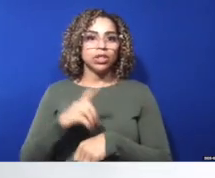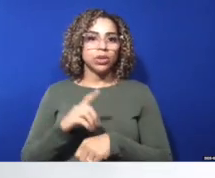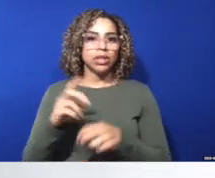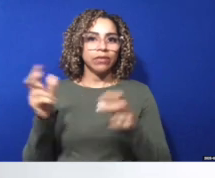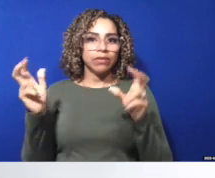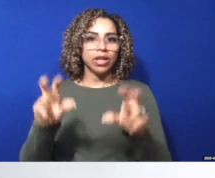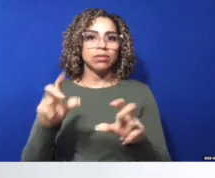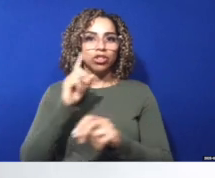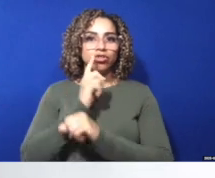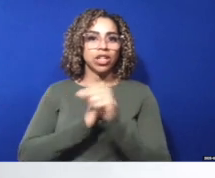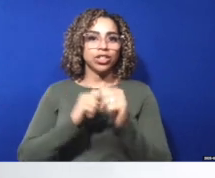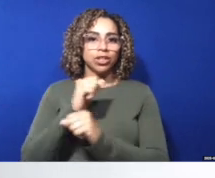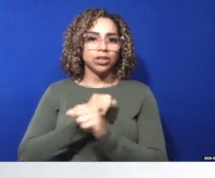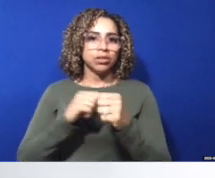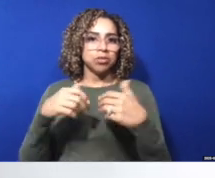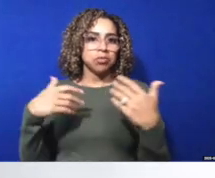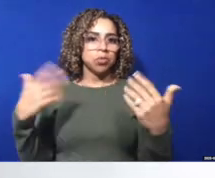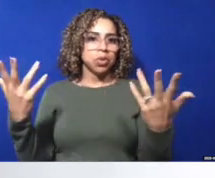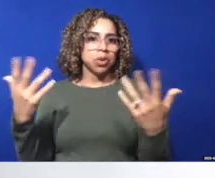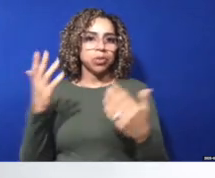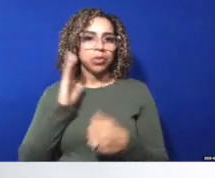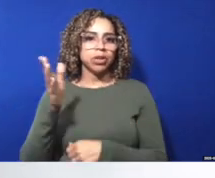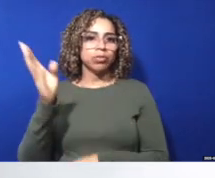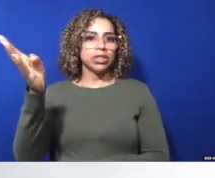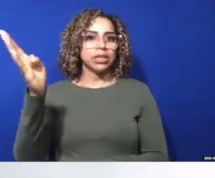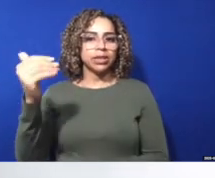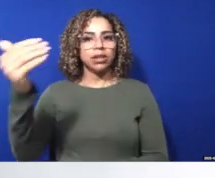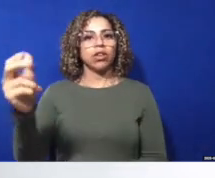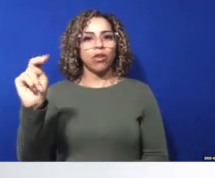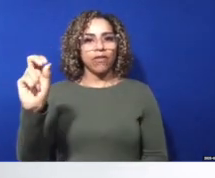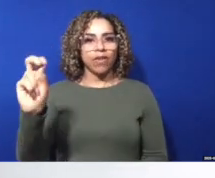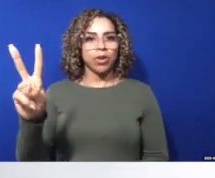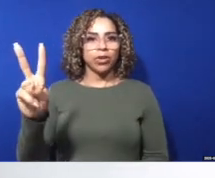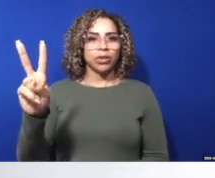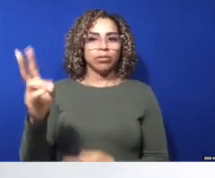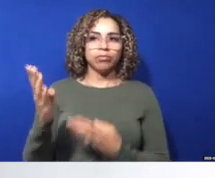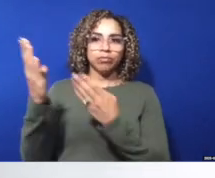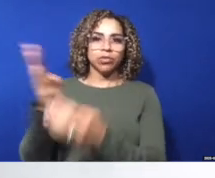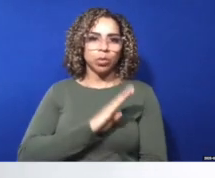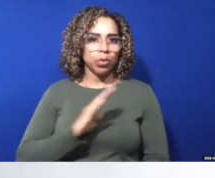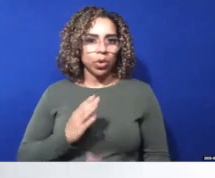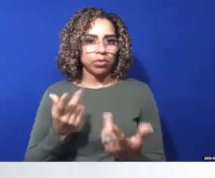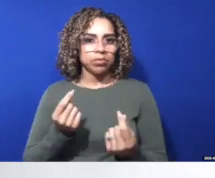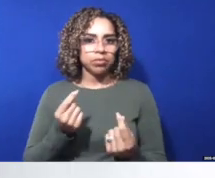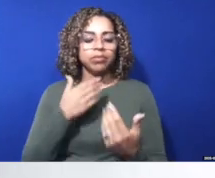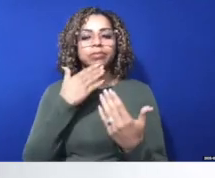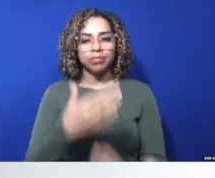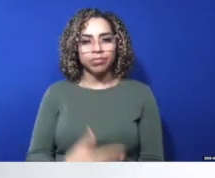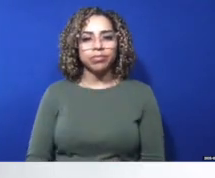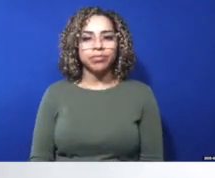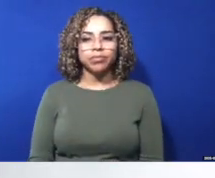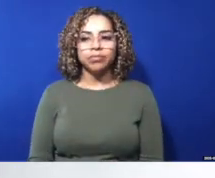strategy? So just what will be presented in November to the board too? Thank you.